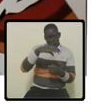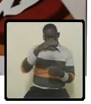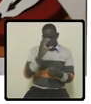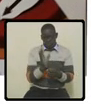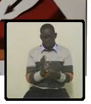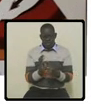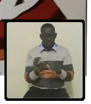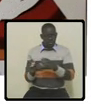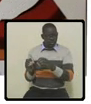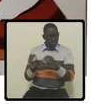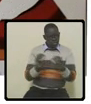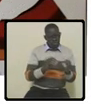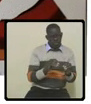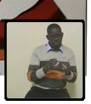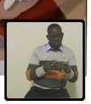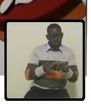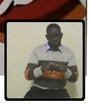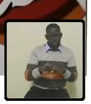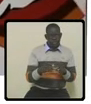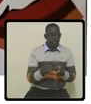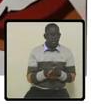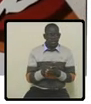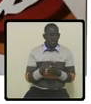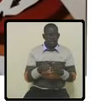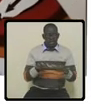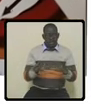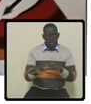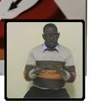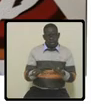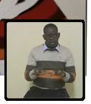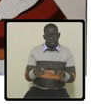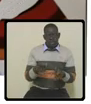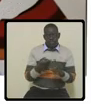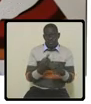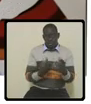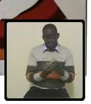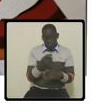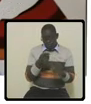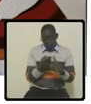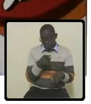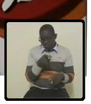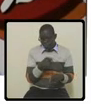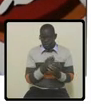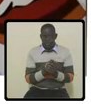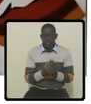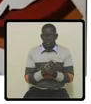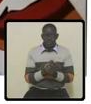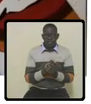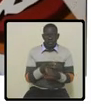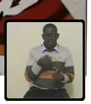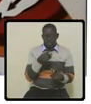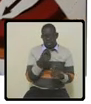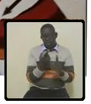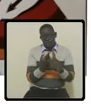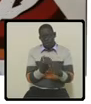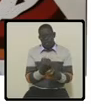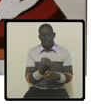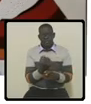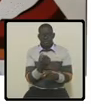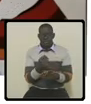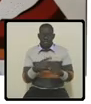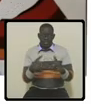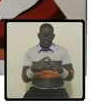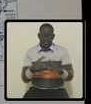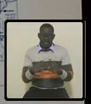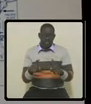line and to move past each other. Earthquakes originate along such a fault line. And there we have all the different types